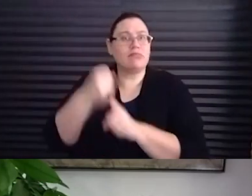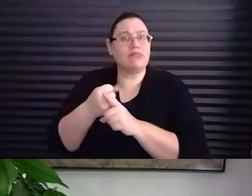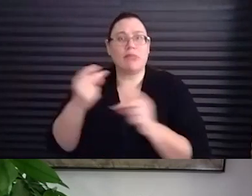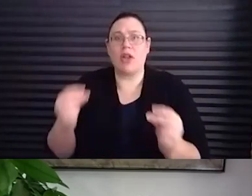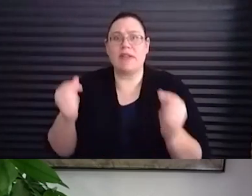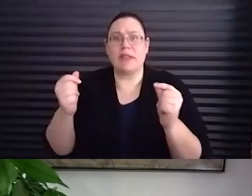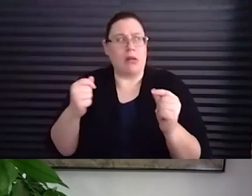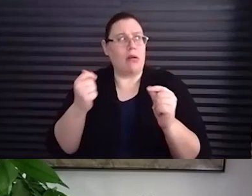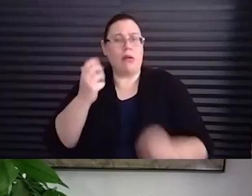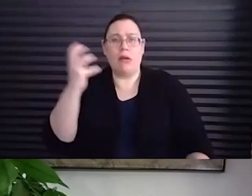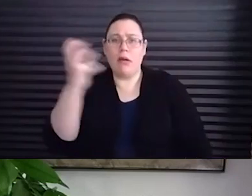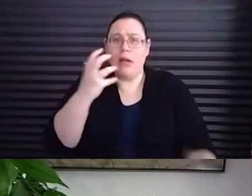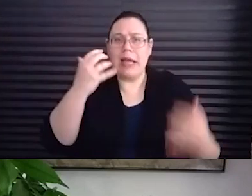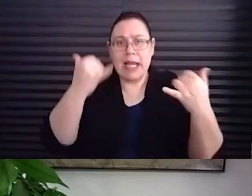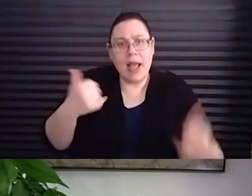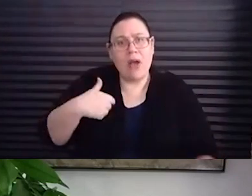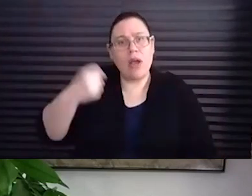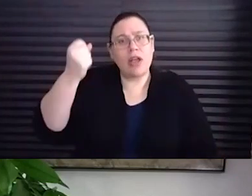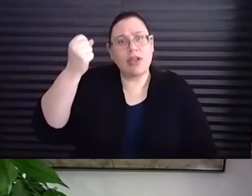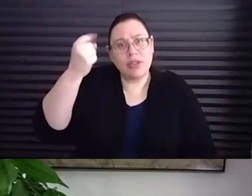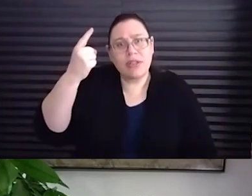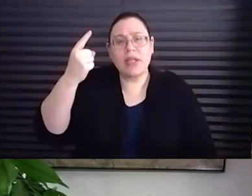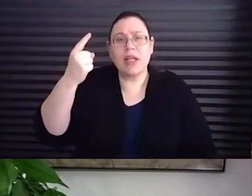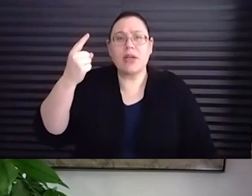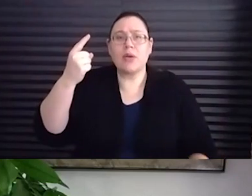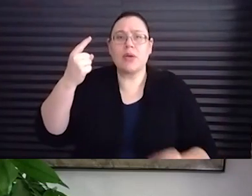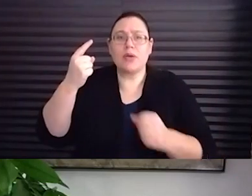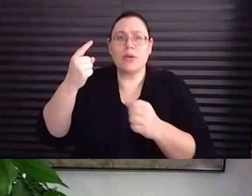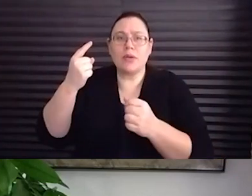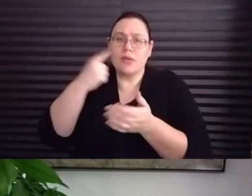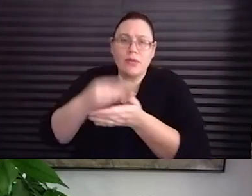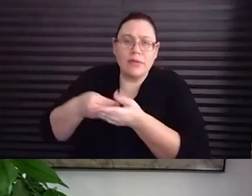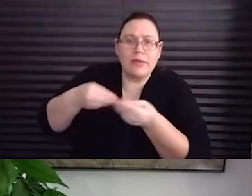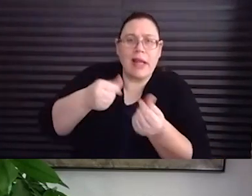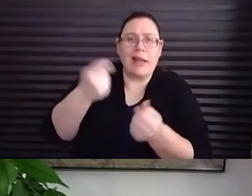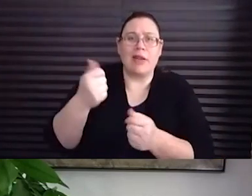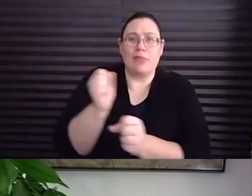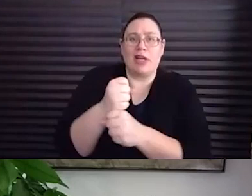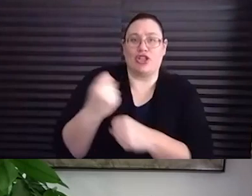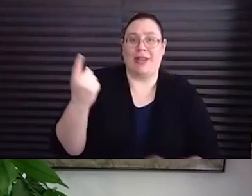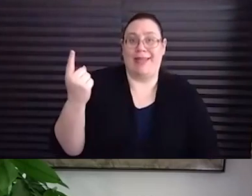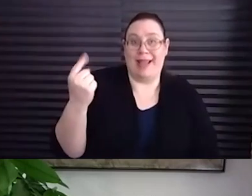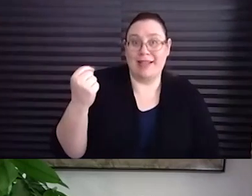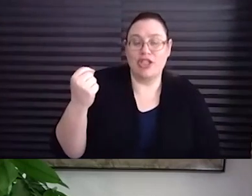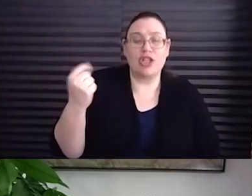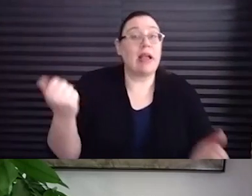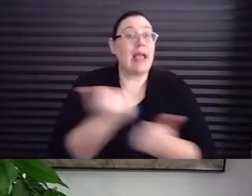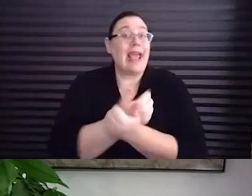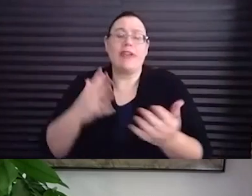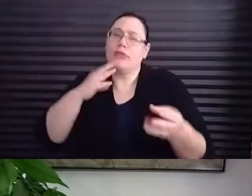wow, now I understand why I financed a little bit of this production last year, and and everything was